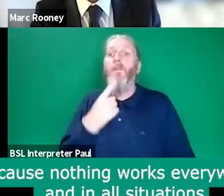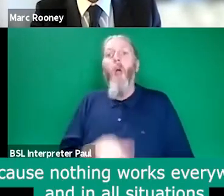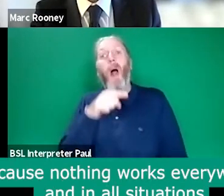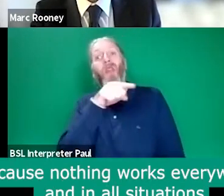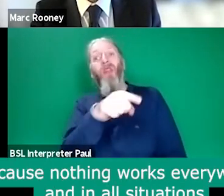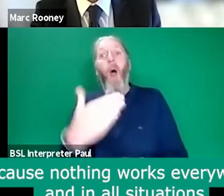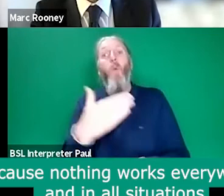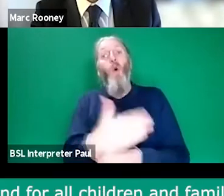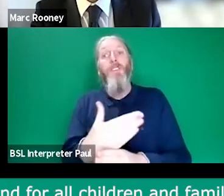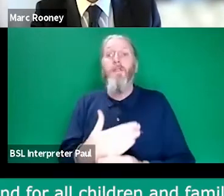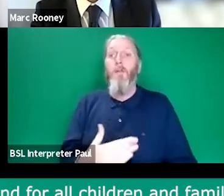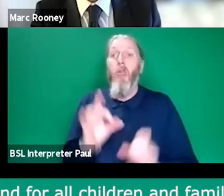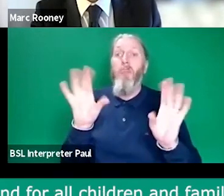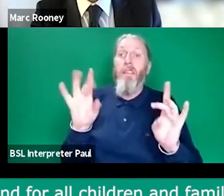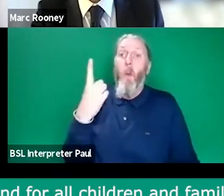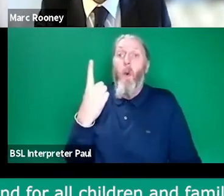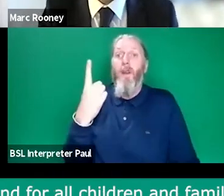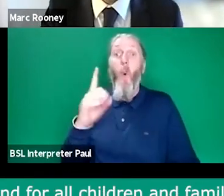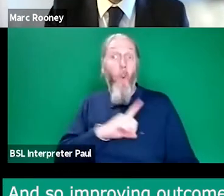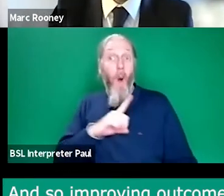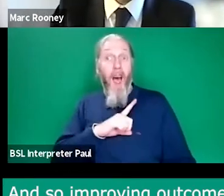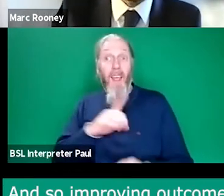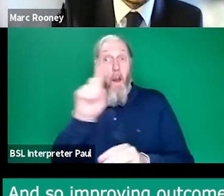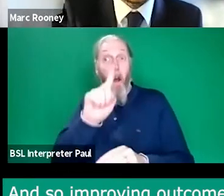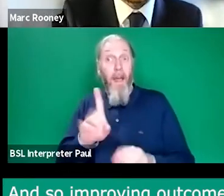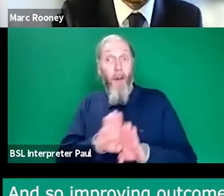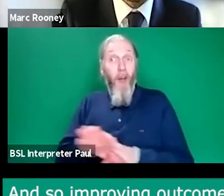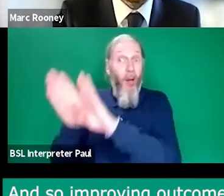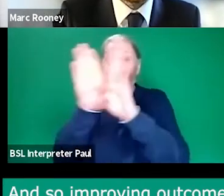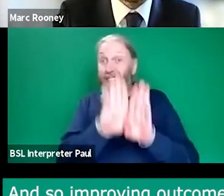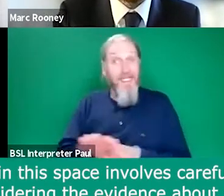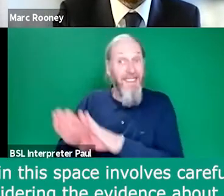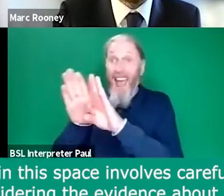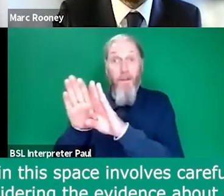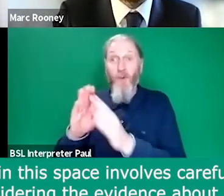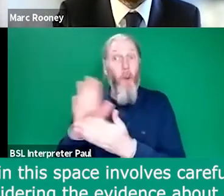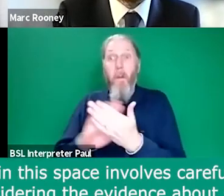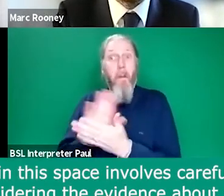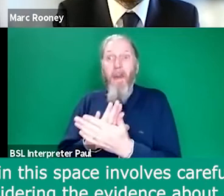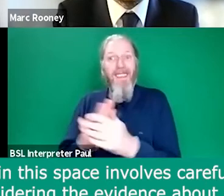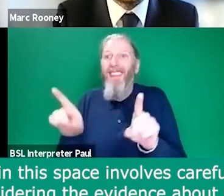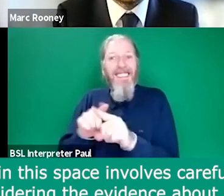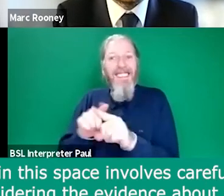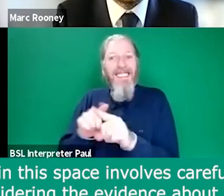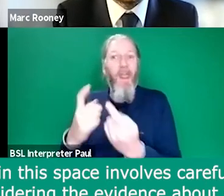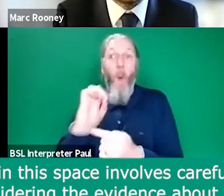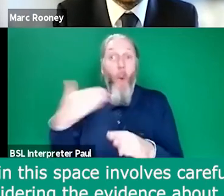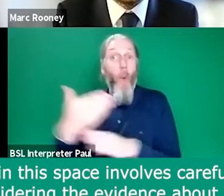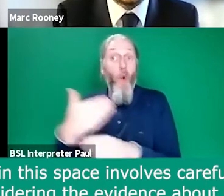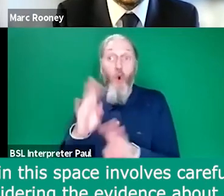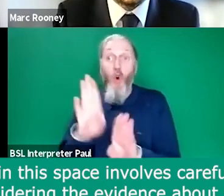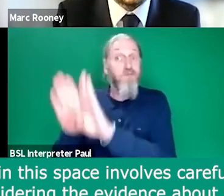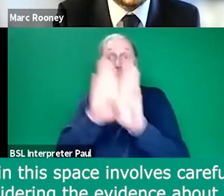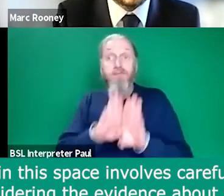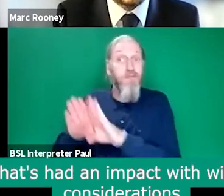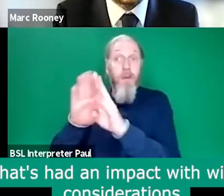everywhere and in all situations and for all children and families. And so improving outcomes in this space involves carefully considering the